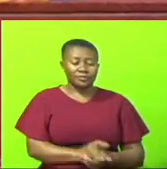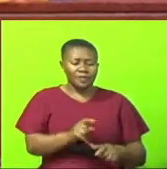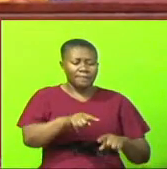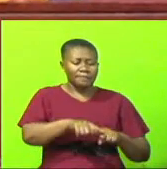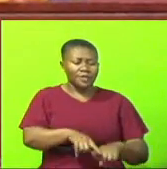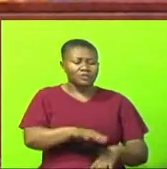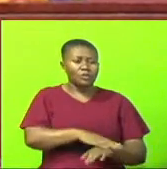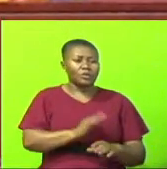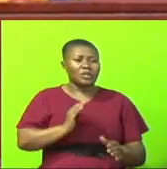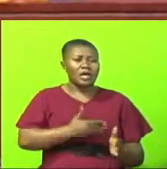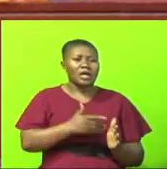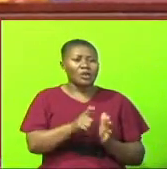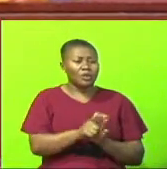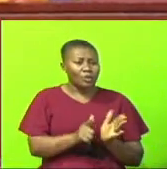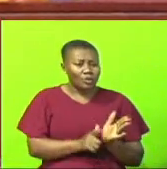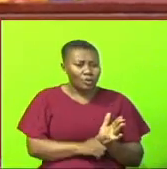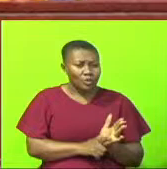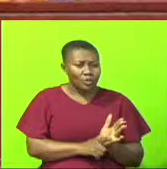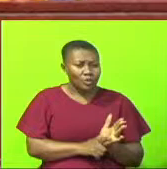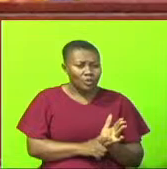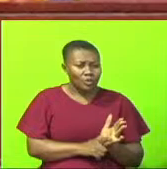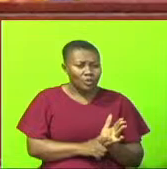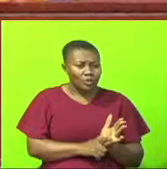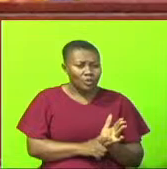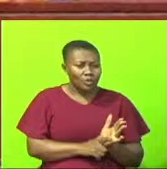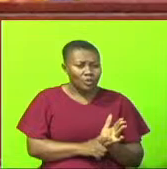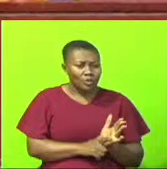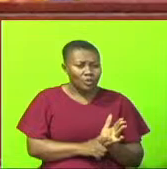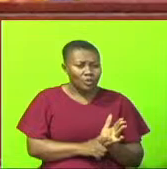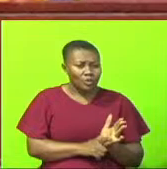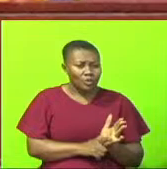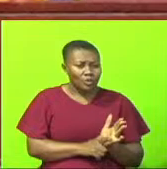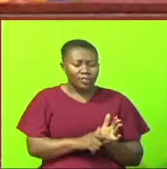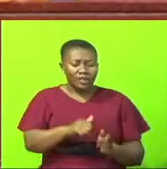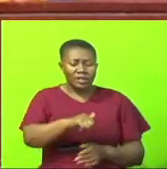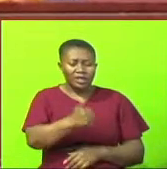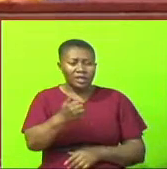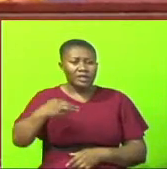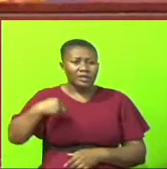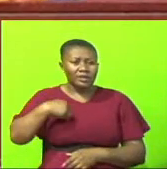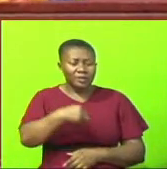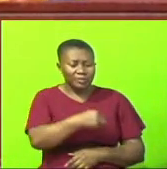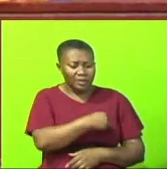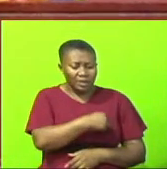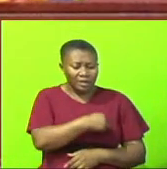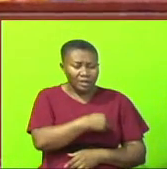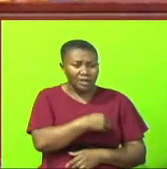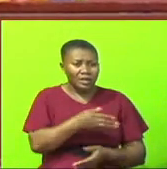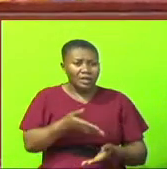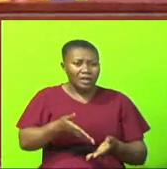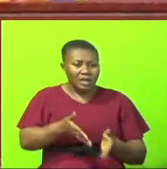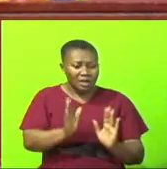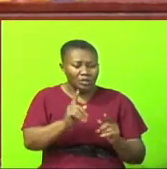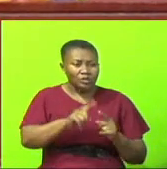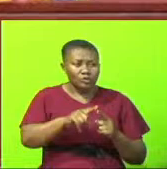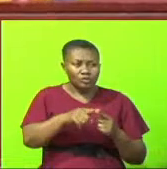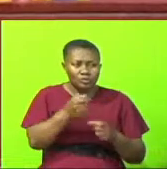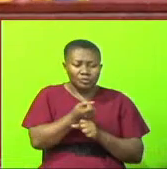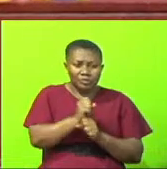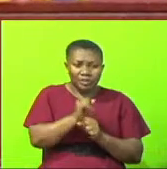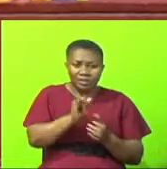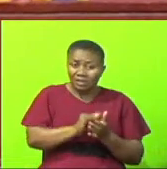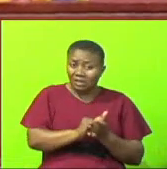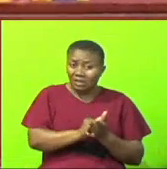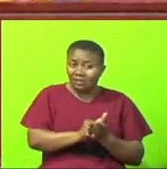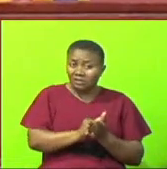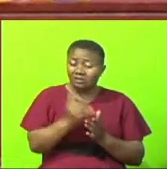any member is by the rule permitted to comment on that statement. That is